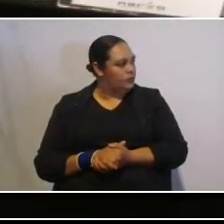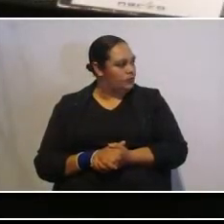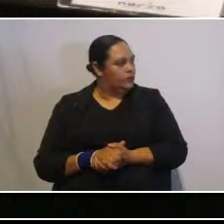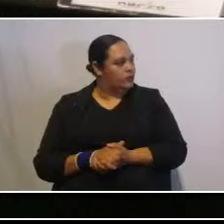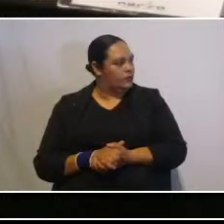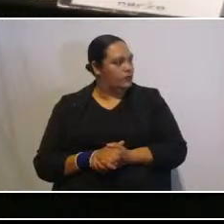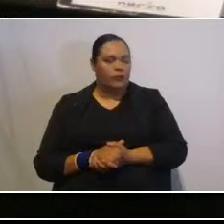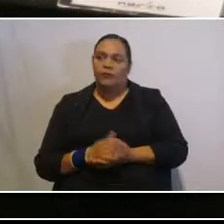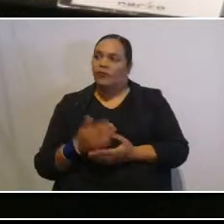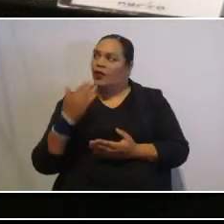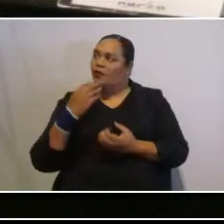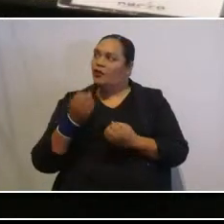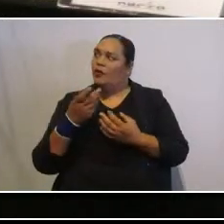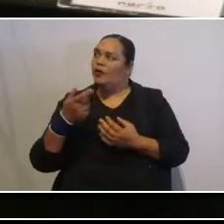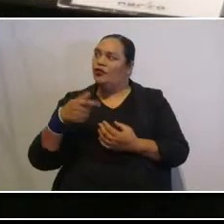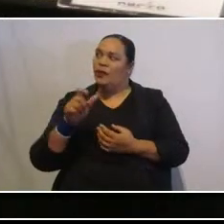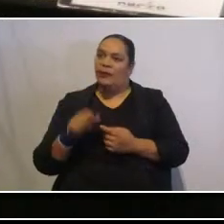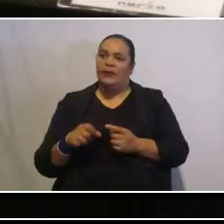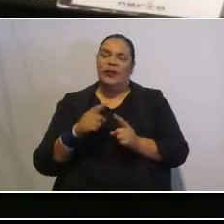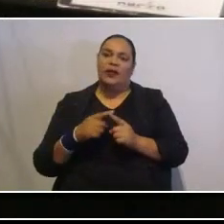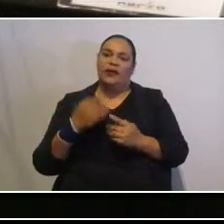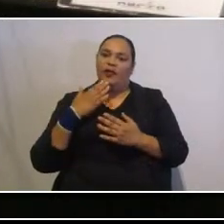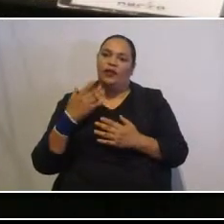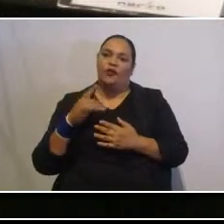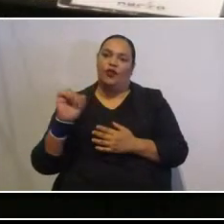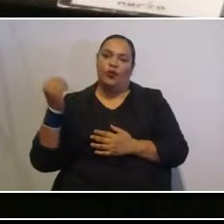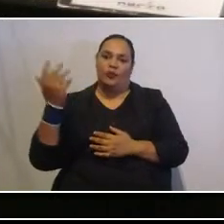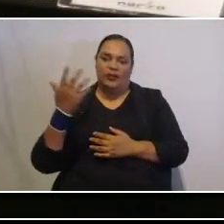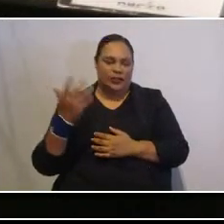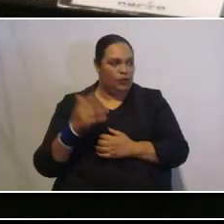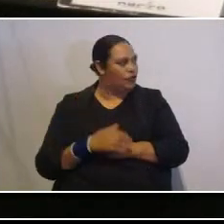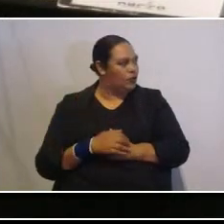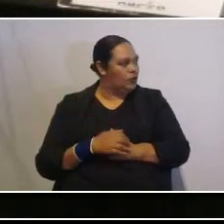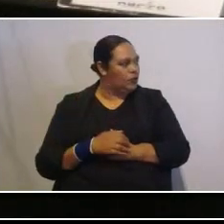Thank you very much, Chairperson, and thanks for the presentation, ma'am.